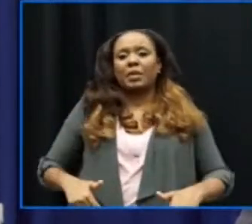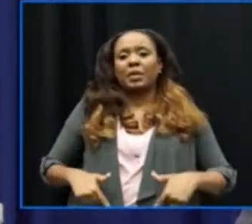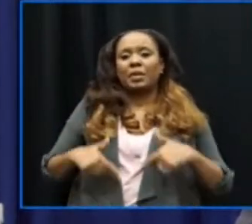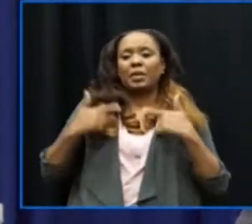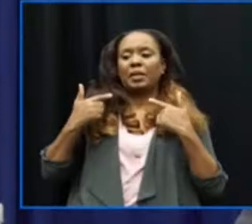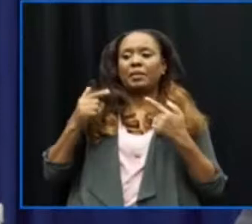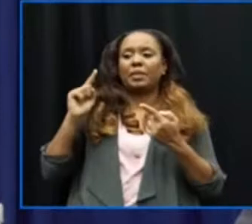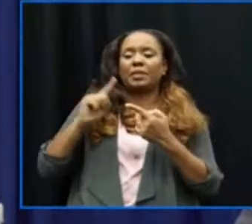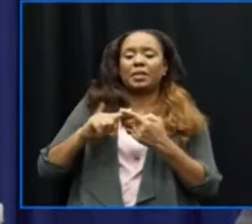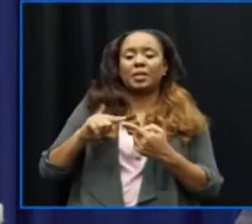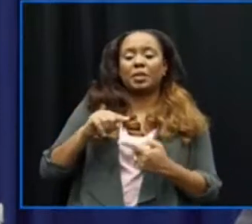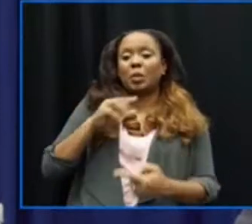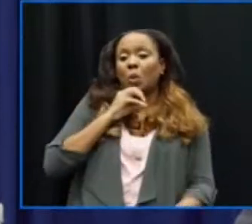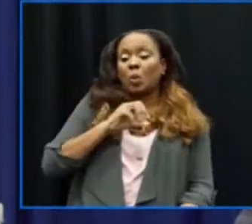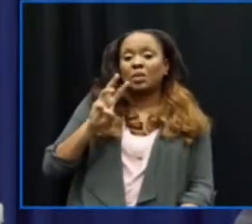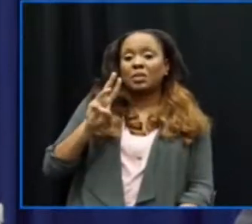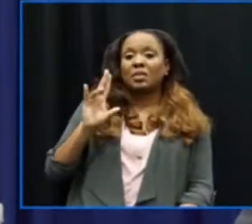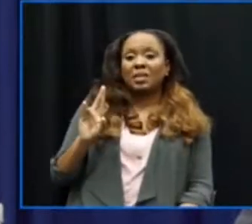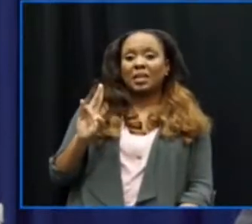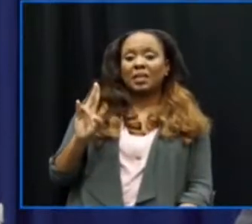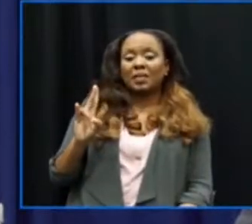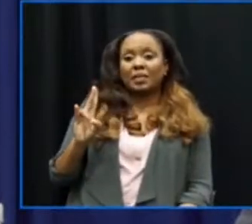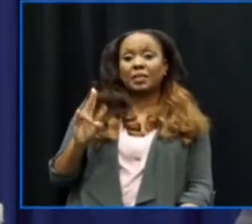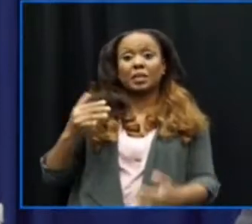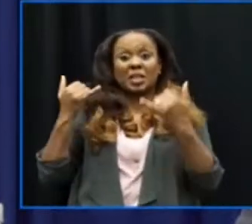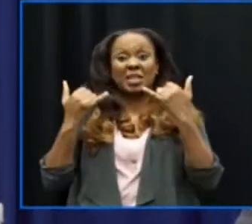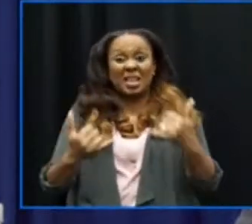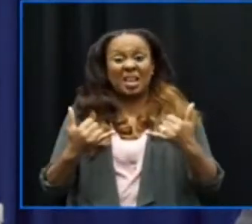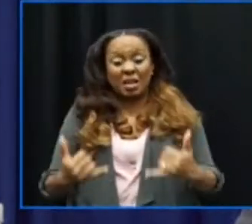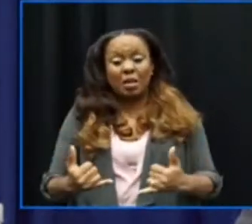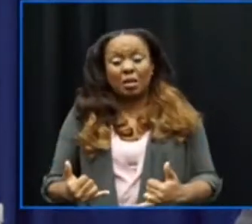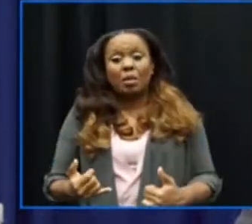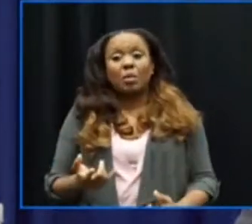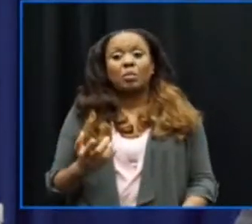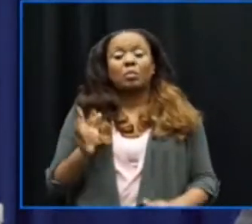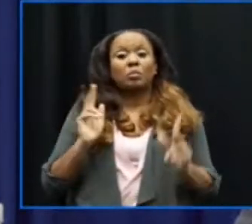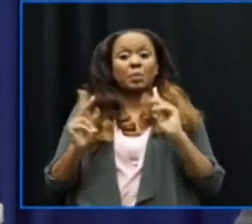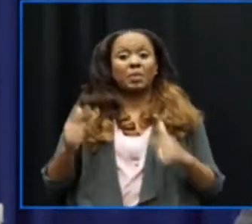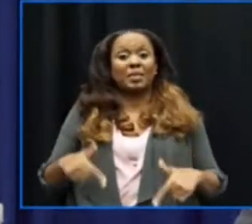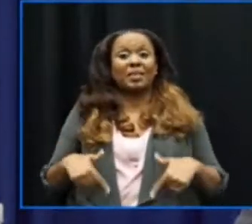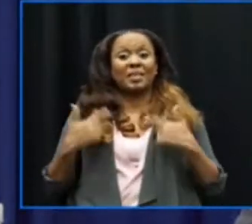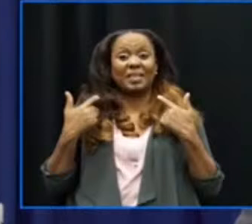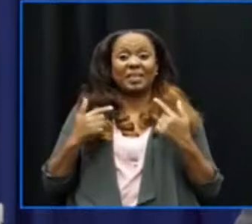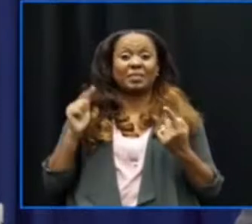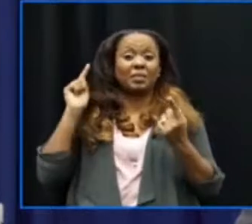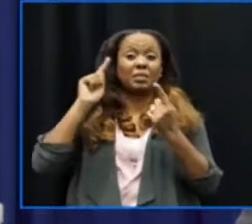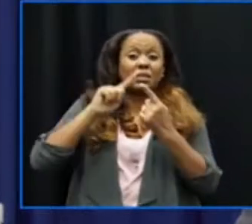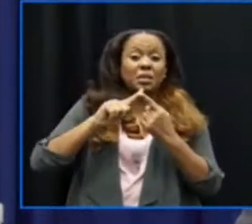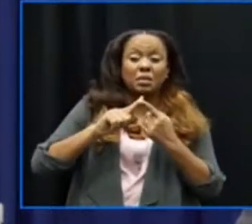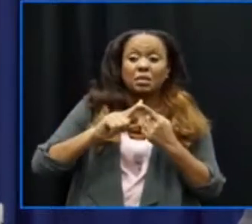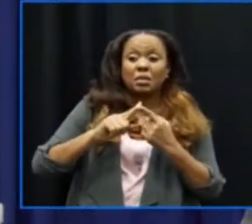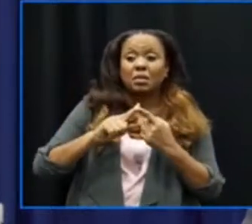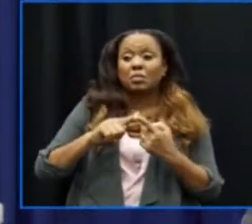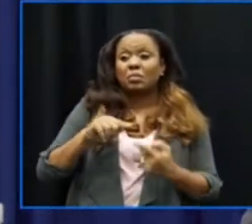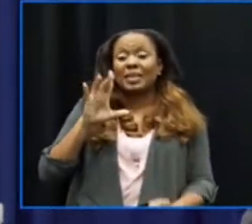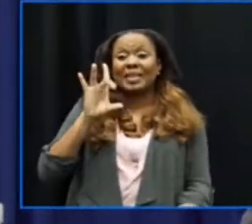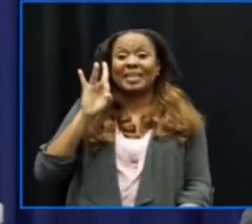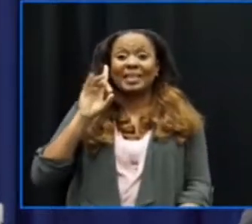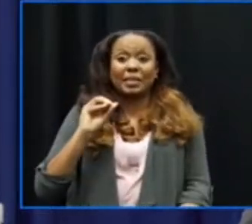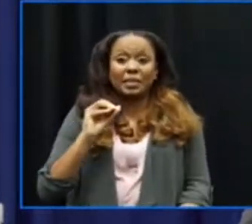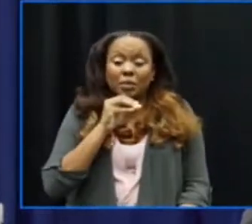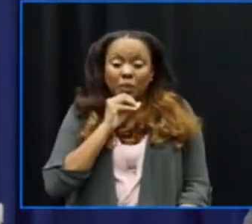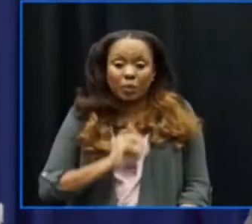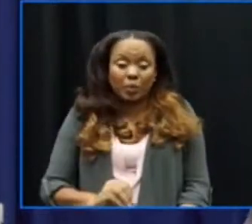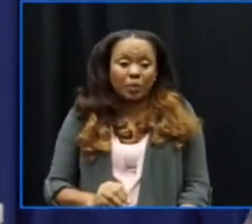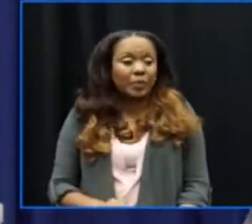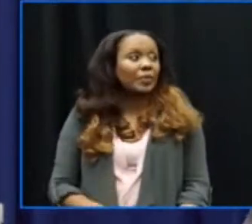in the year 2022, 55 years after being independent, is now a life expectancy of effectively 80